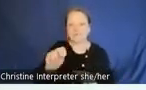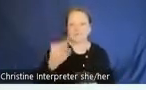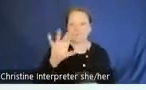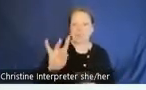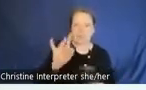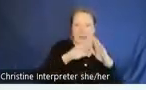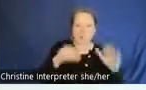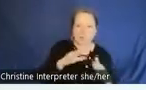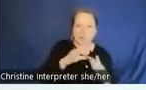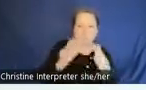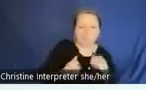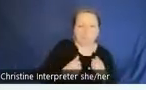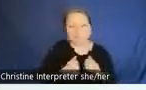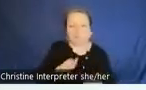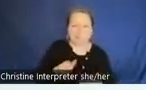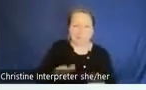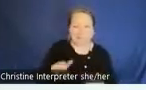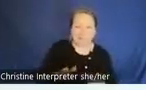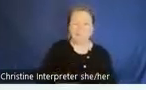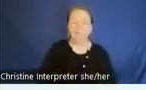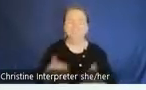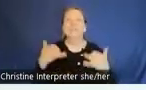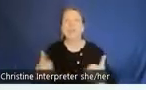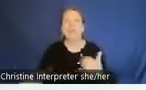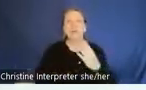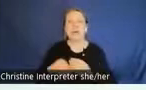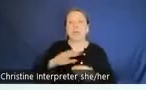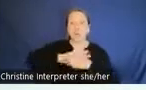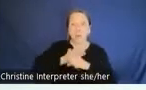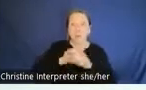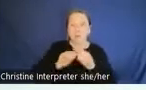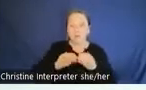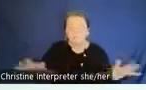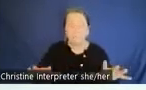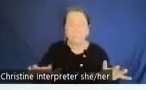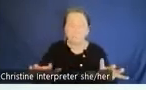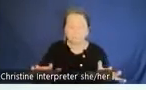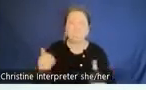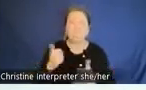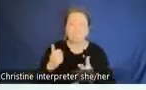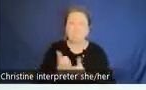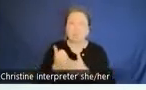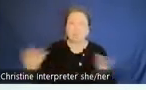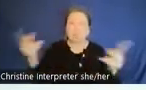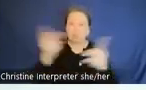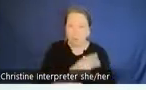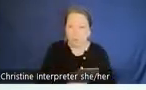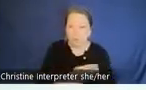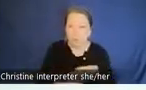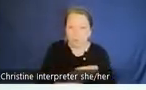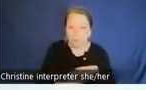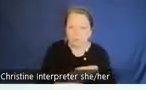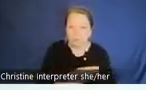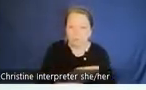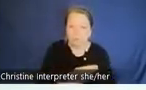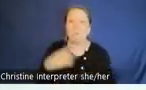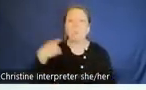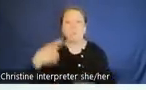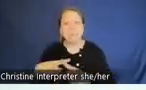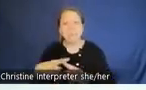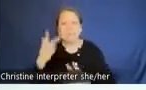COVID-19 pandemic has deepened these concerns, not to mention the current dearth of personal care